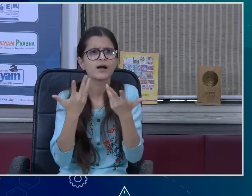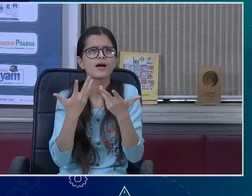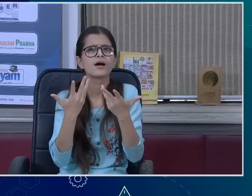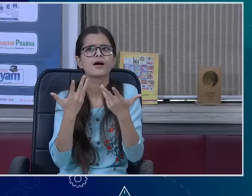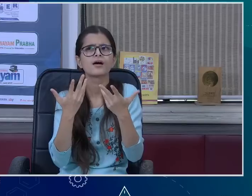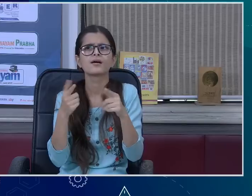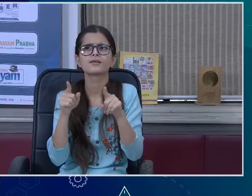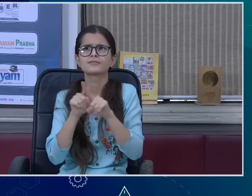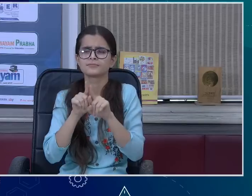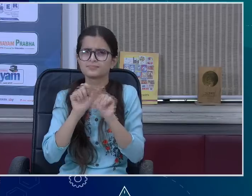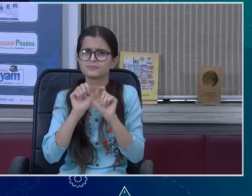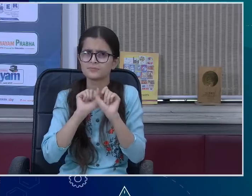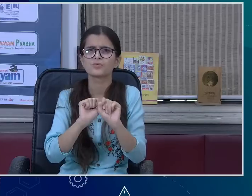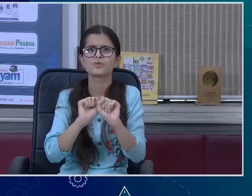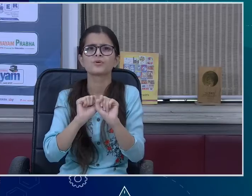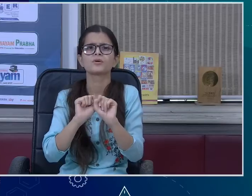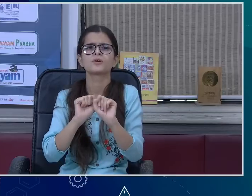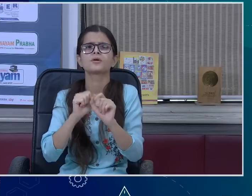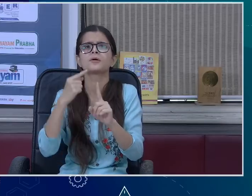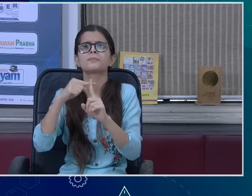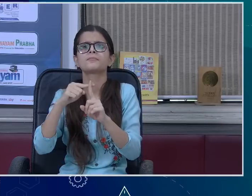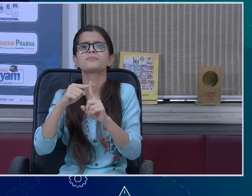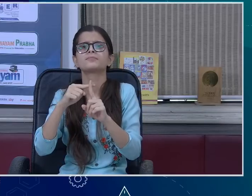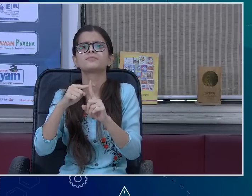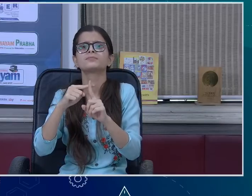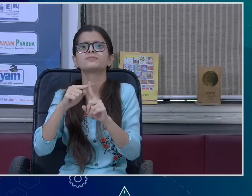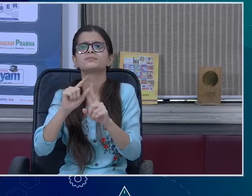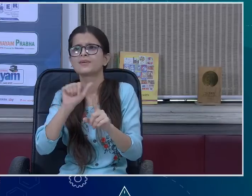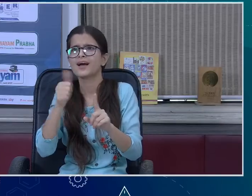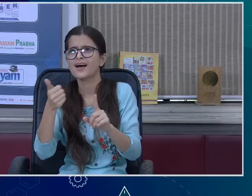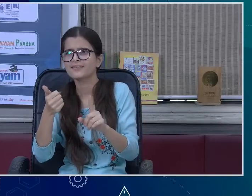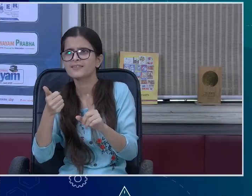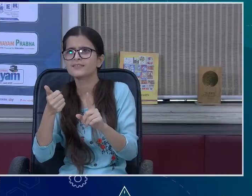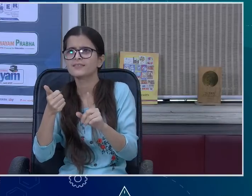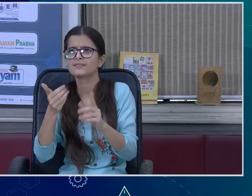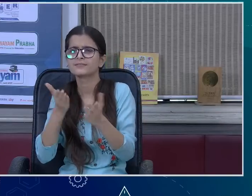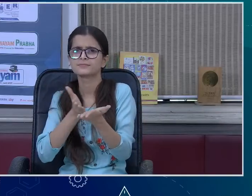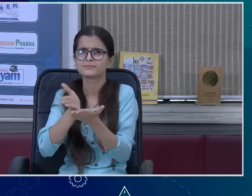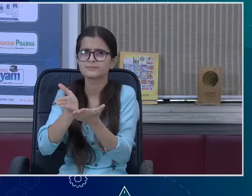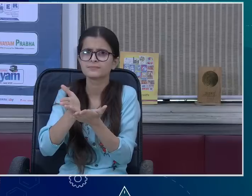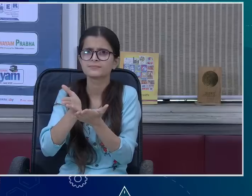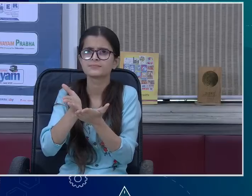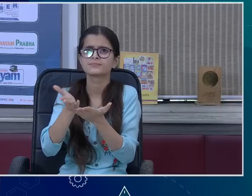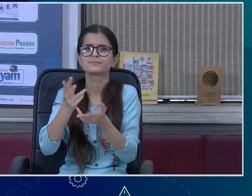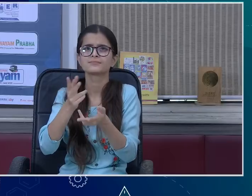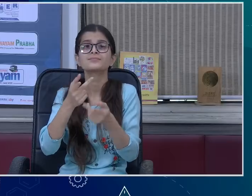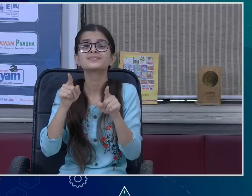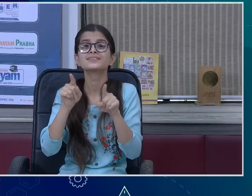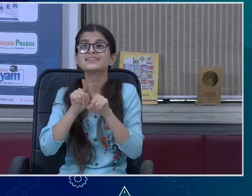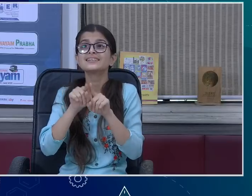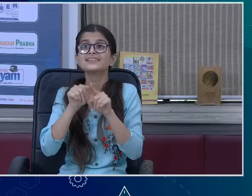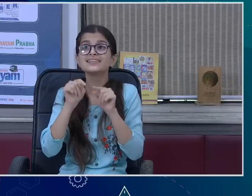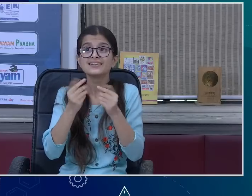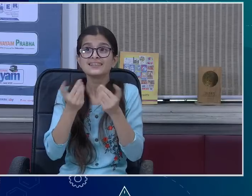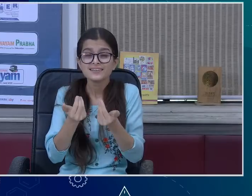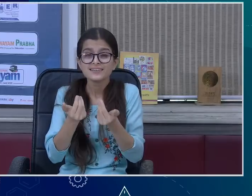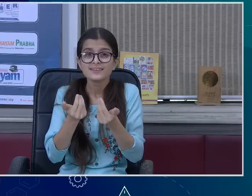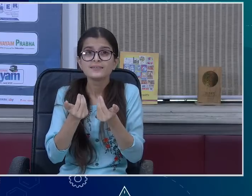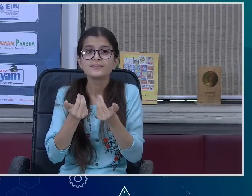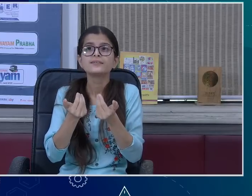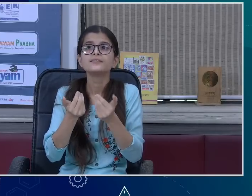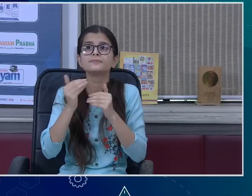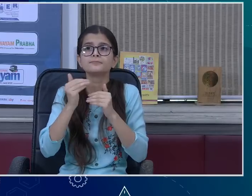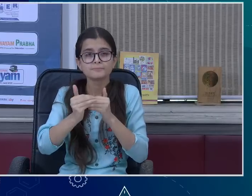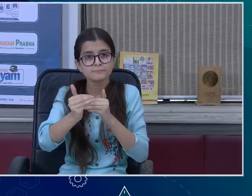we may not find in other types of individuals with some difficulty. So they have attention